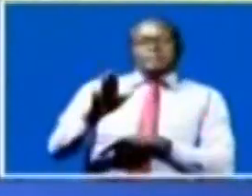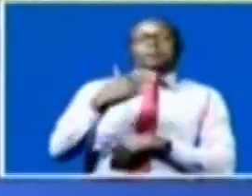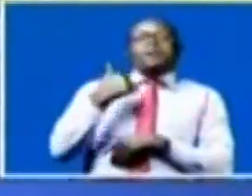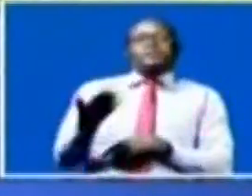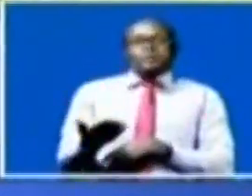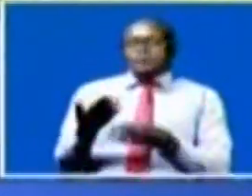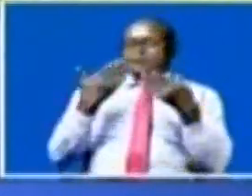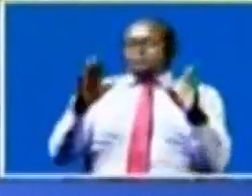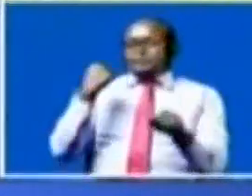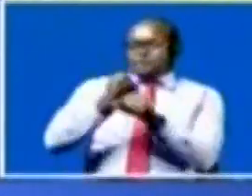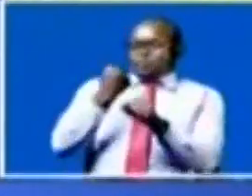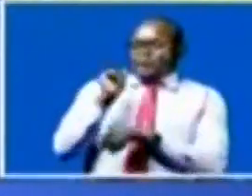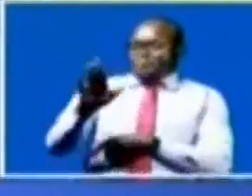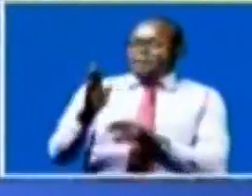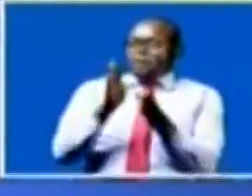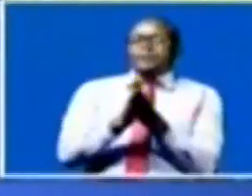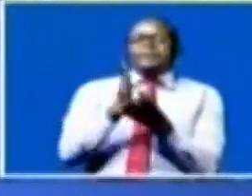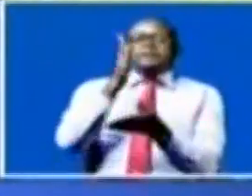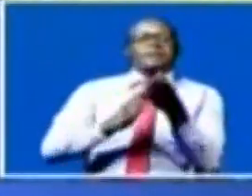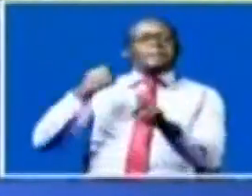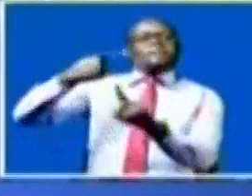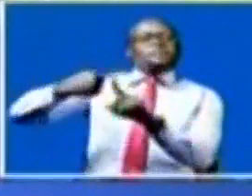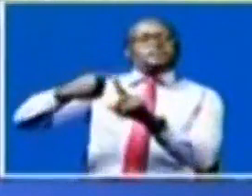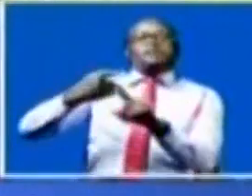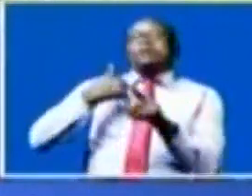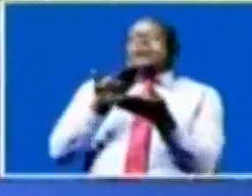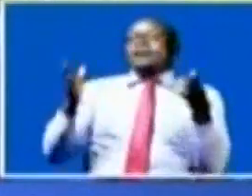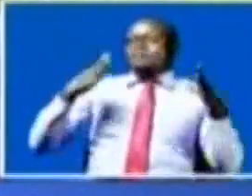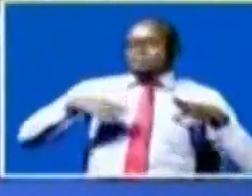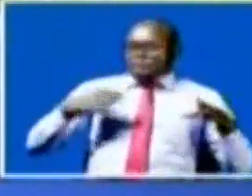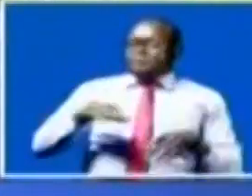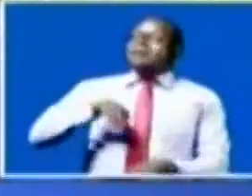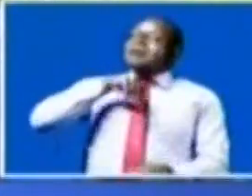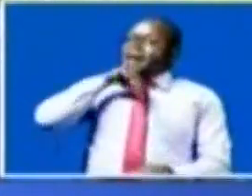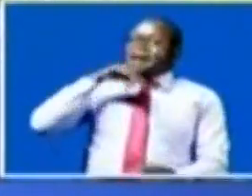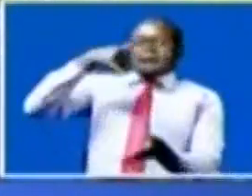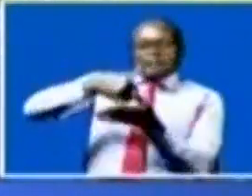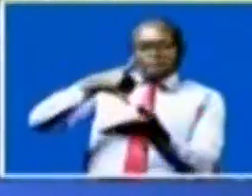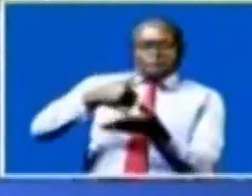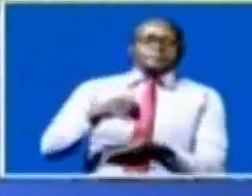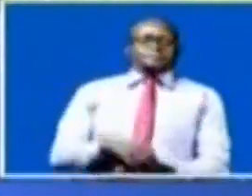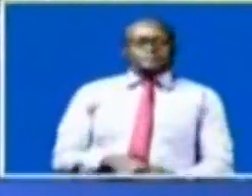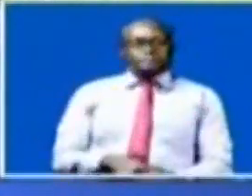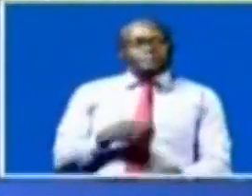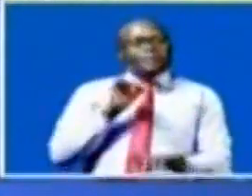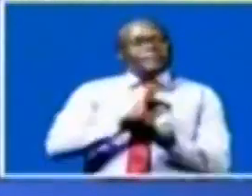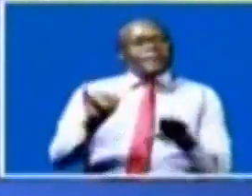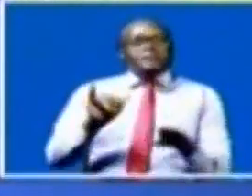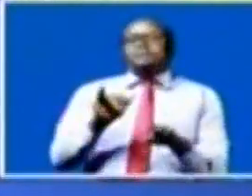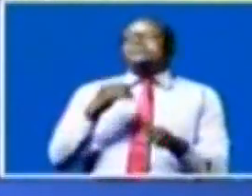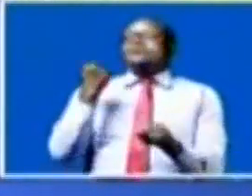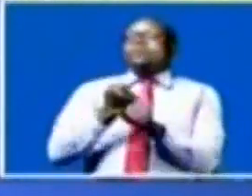to finish his term with something. So he will want everybody. He wants Raila Odinga, he wants everybody on board. But that's not occurring